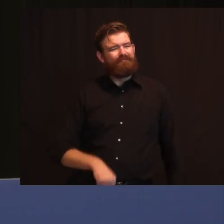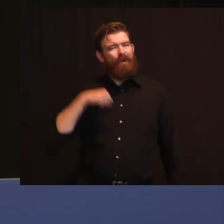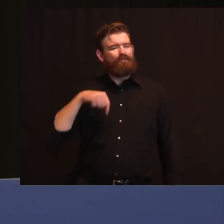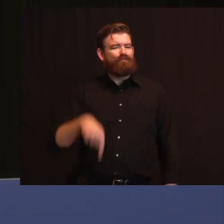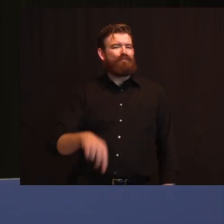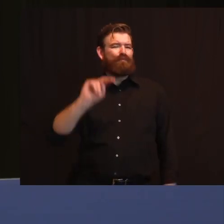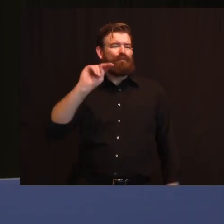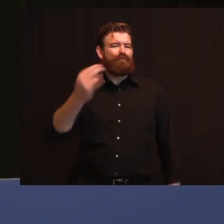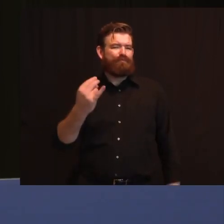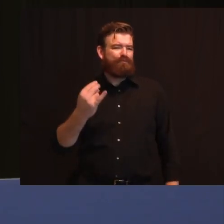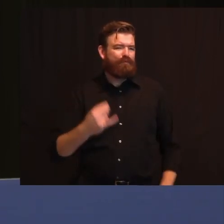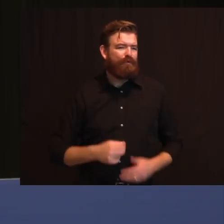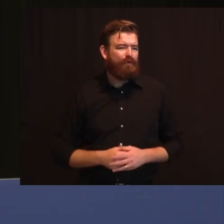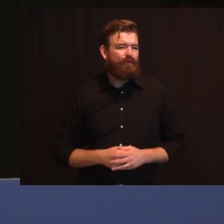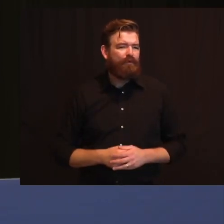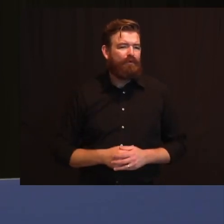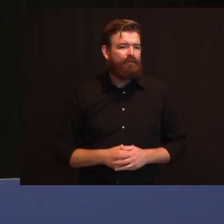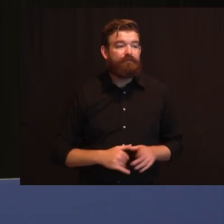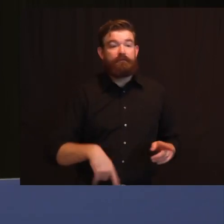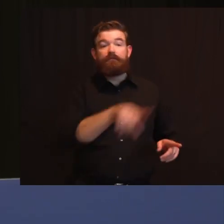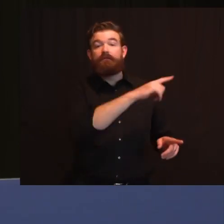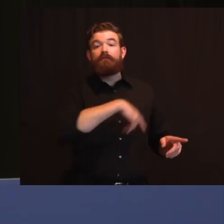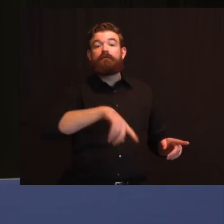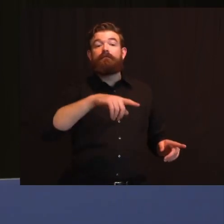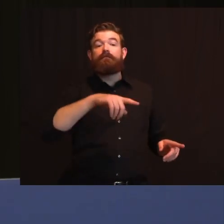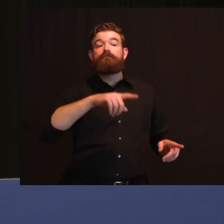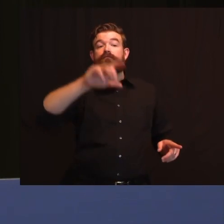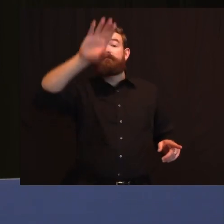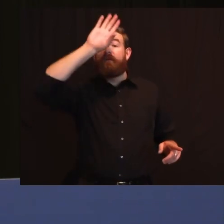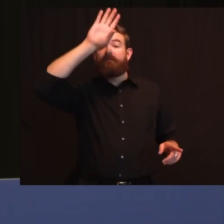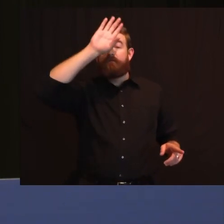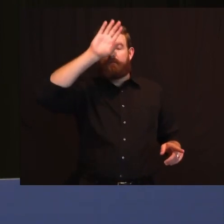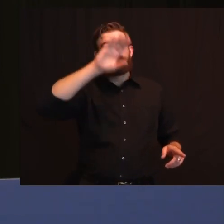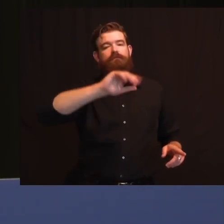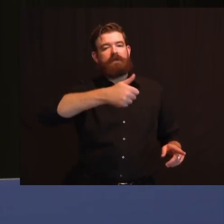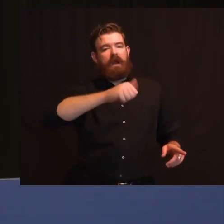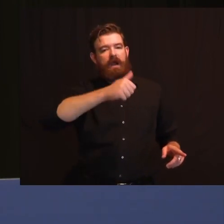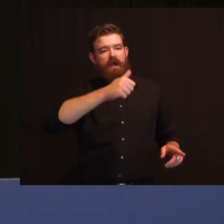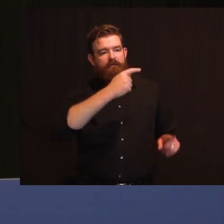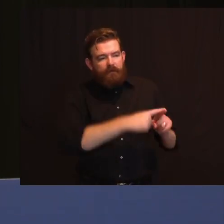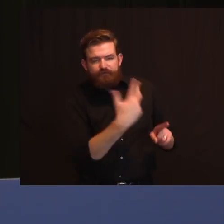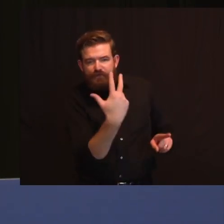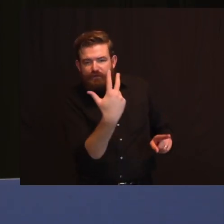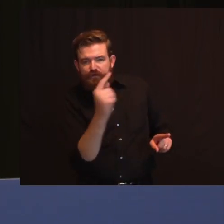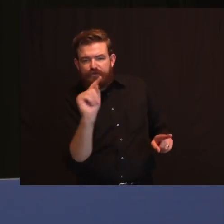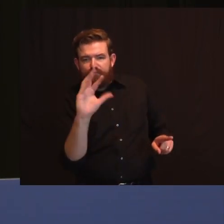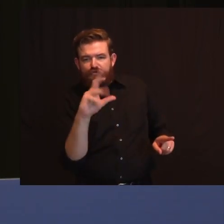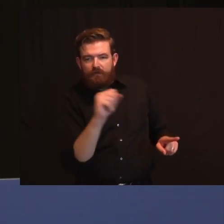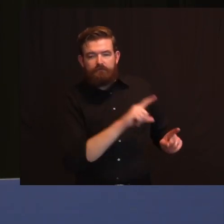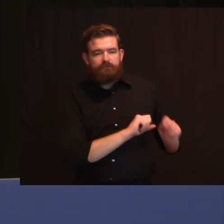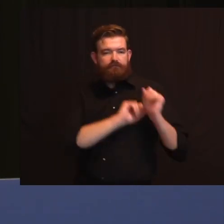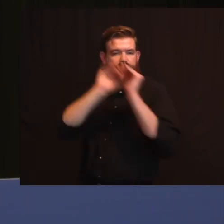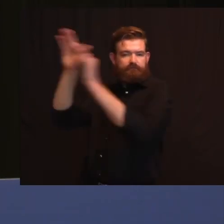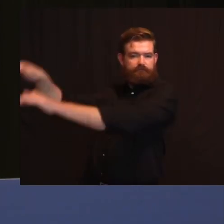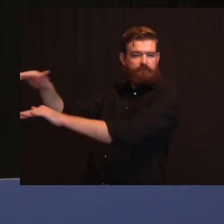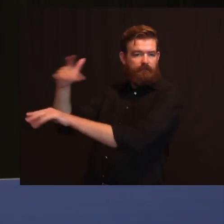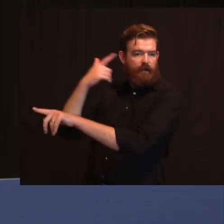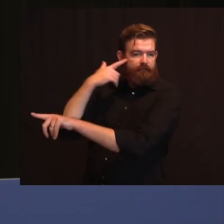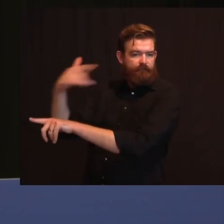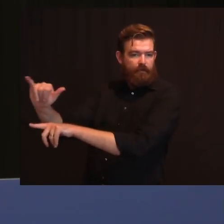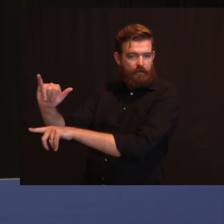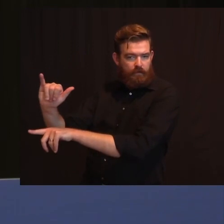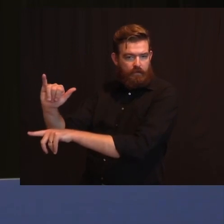say it's 10 firefighters and 4 vehicles. They're joining 14,000 firefighters that are on the line right